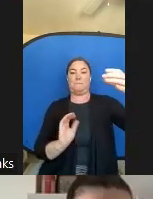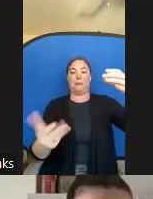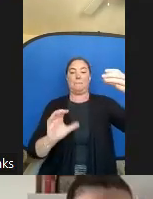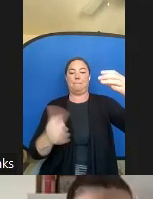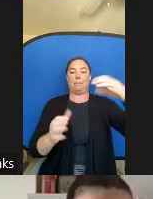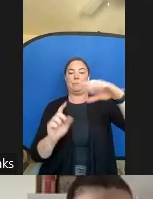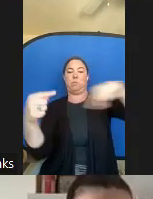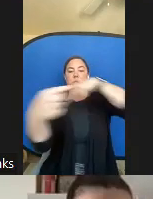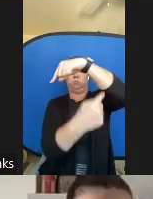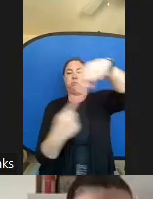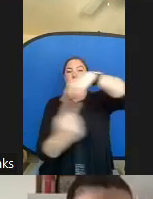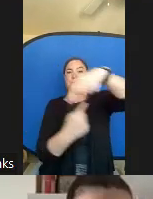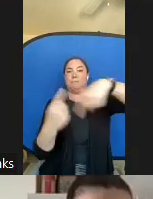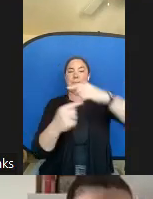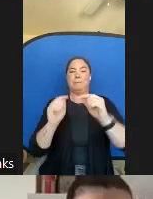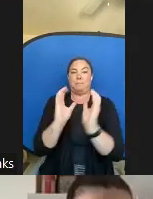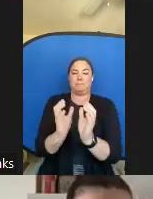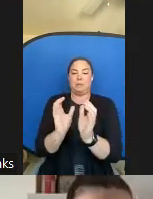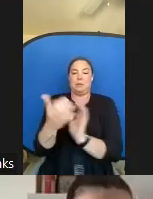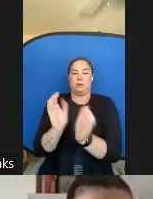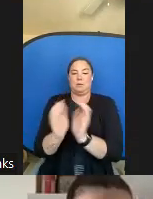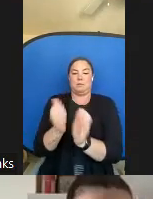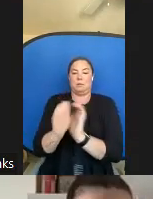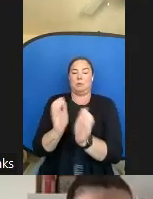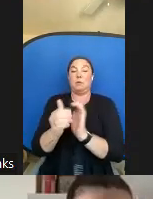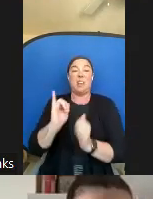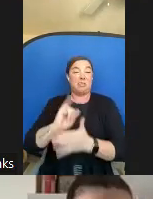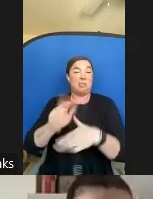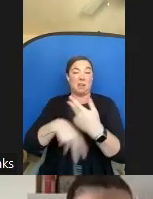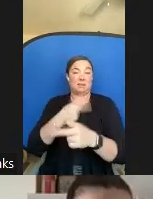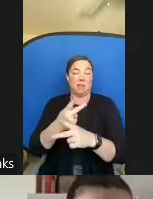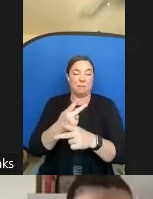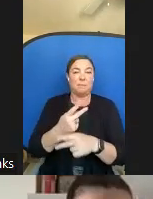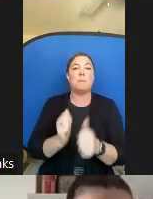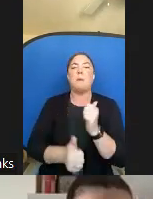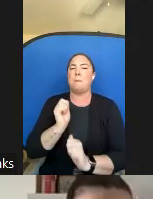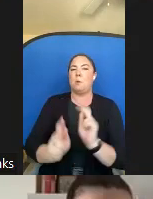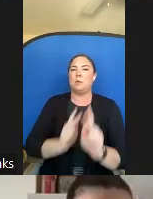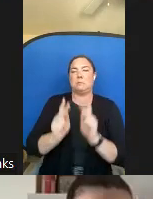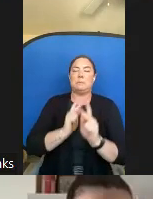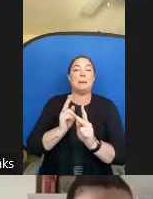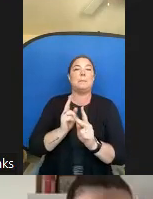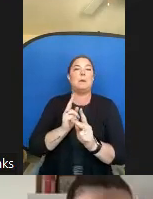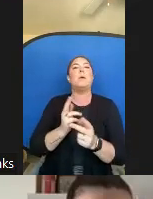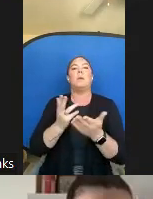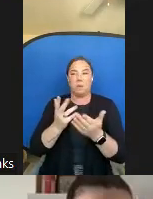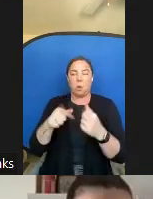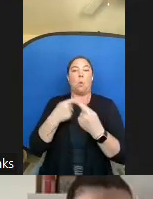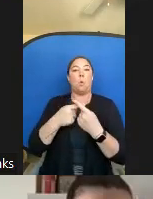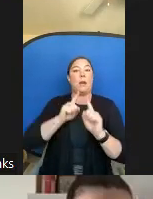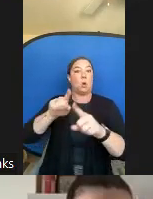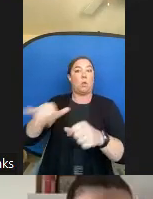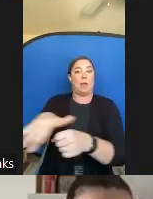the upper wheel head. Now, that wheel type is thought by most people to come into prominence in the region only in the